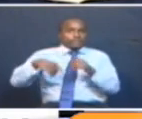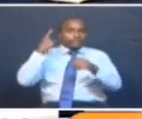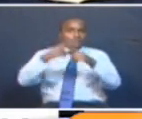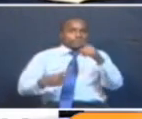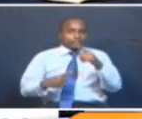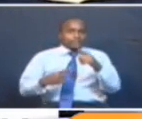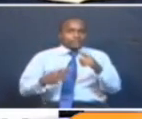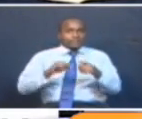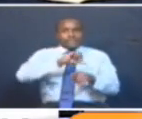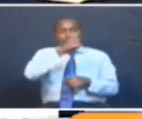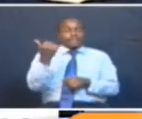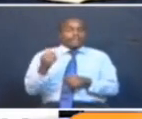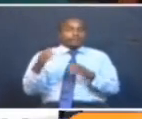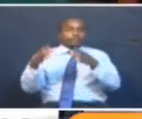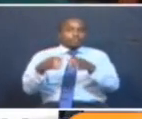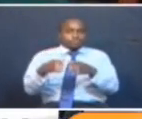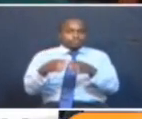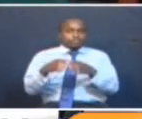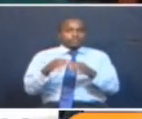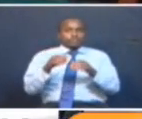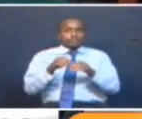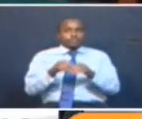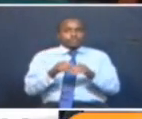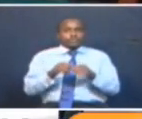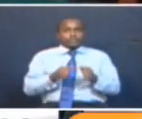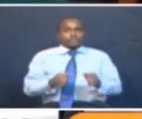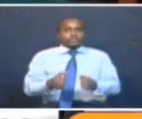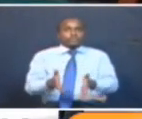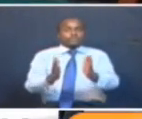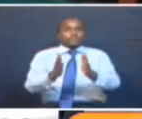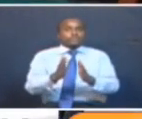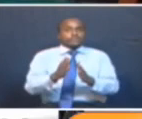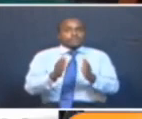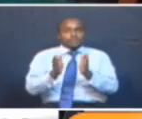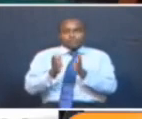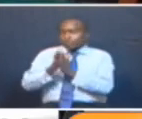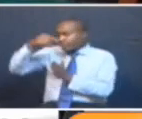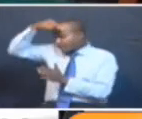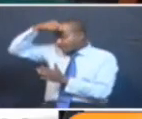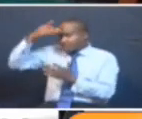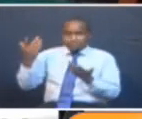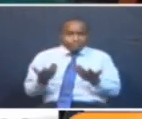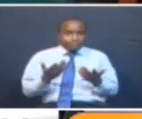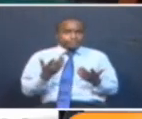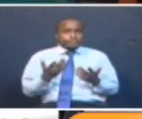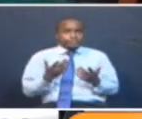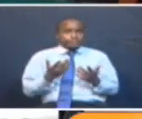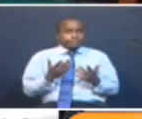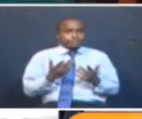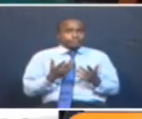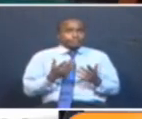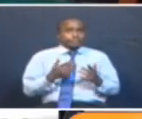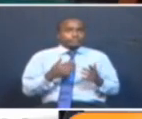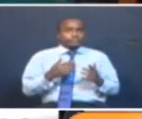another million will be on the street. With degrees. Not all the degrees. diplomas. But primary school